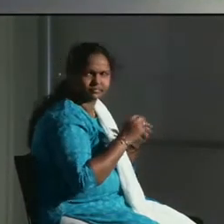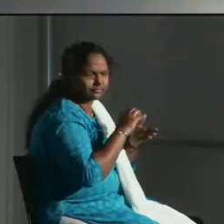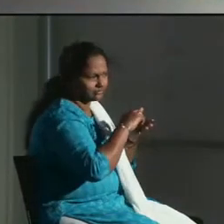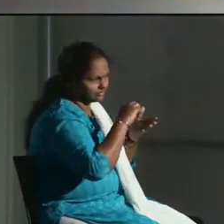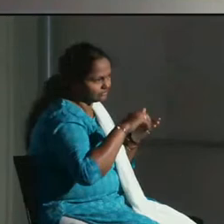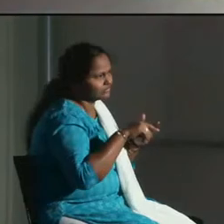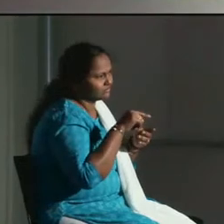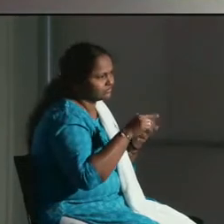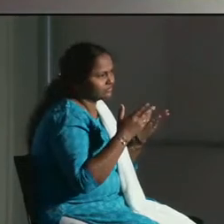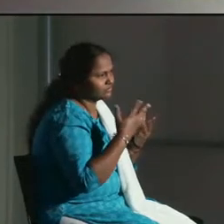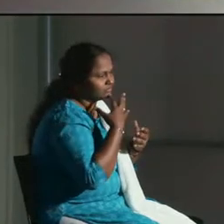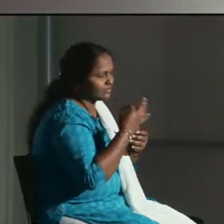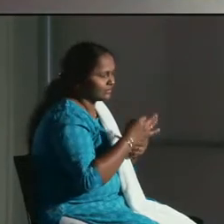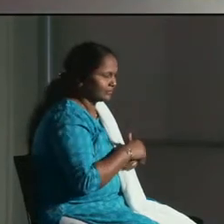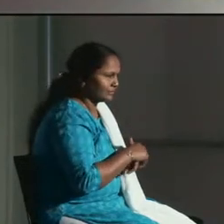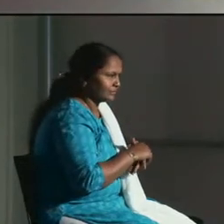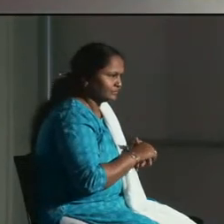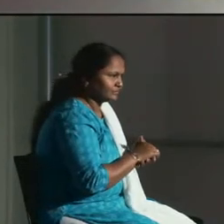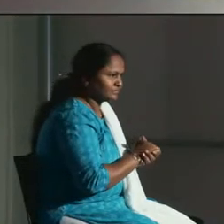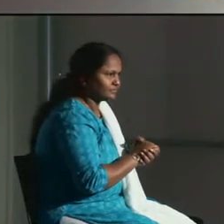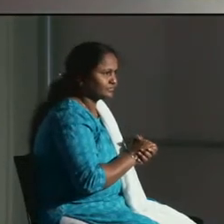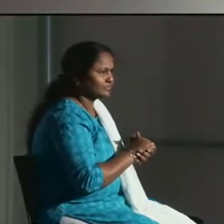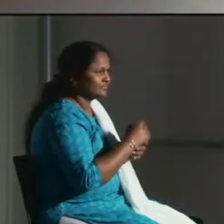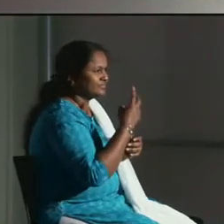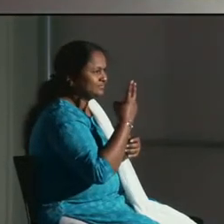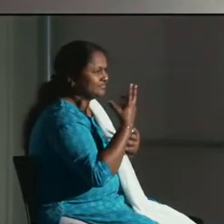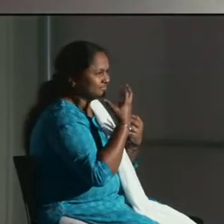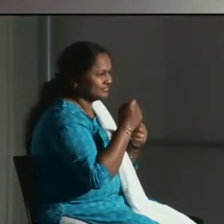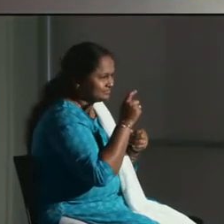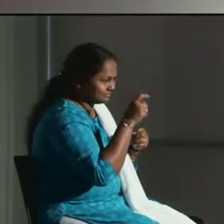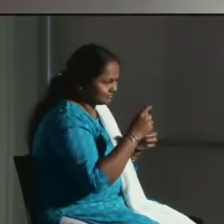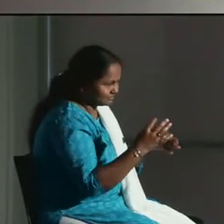this. But the two are connected.